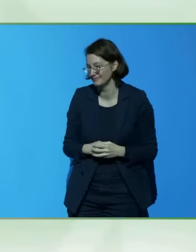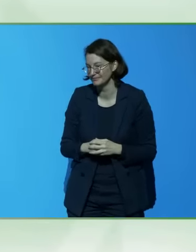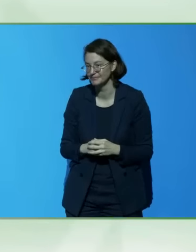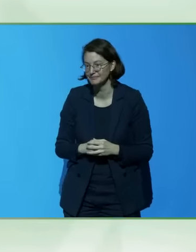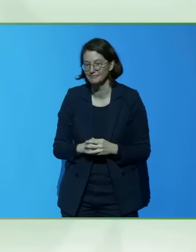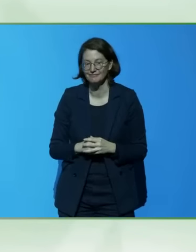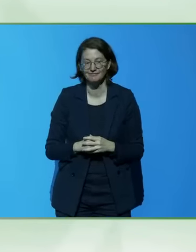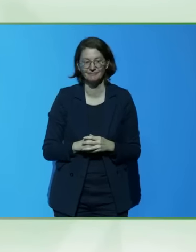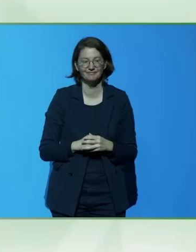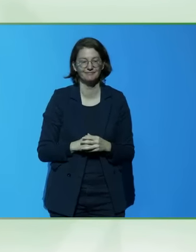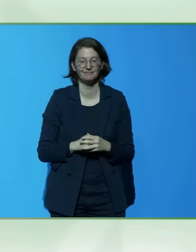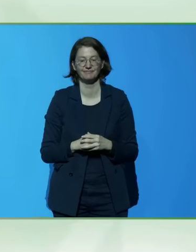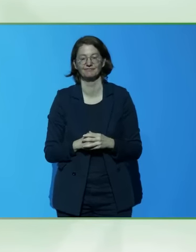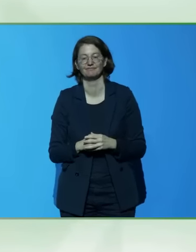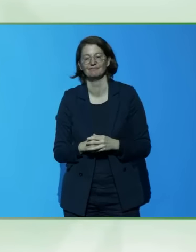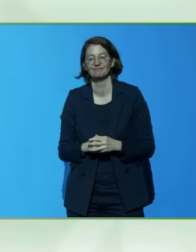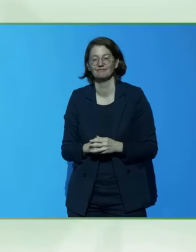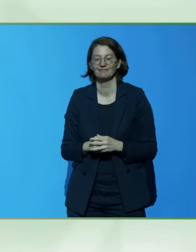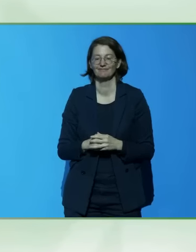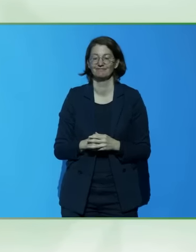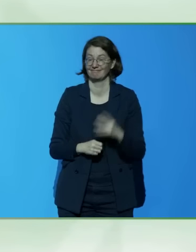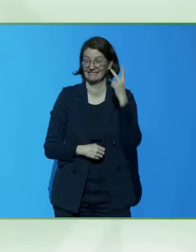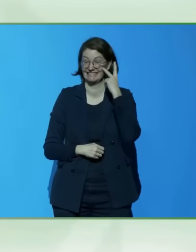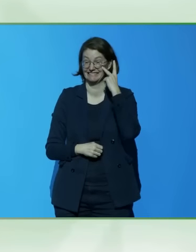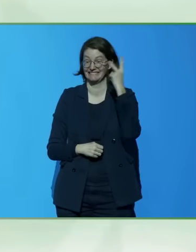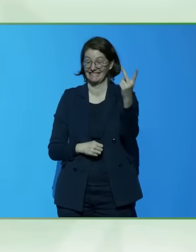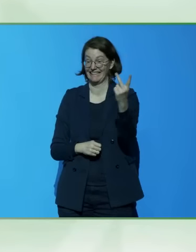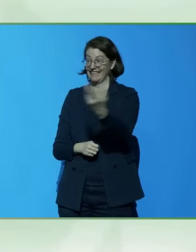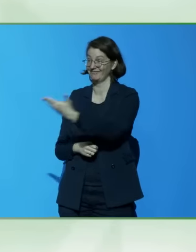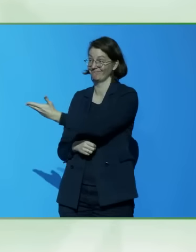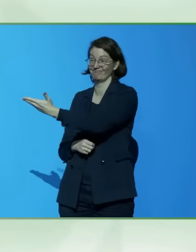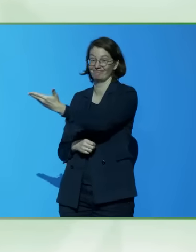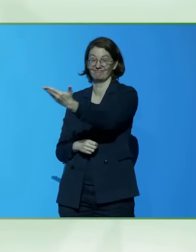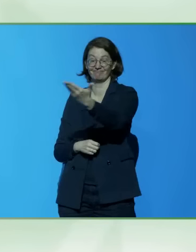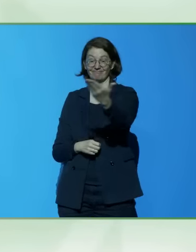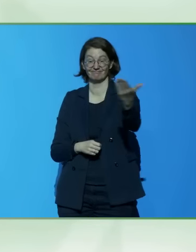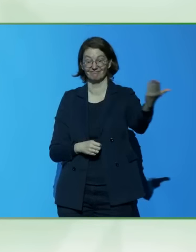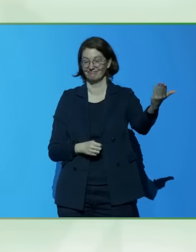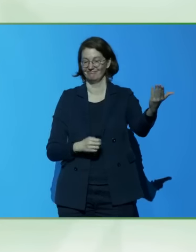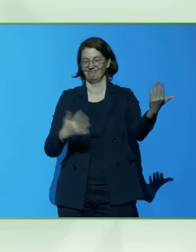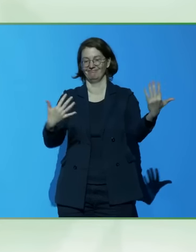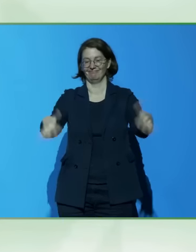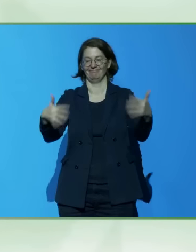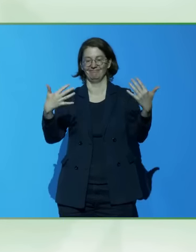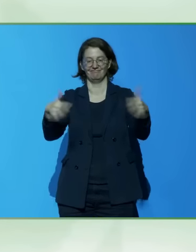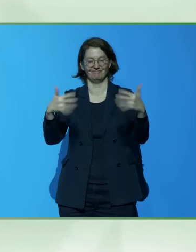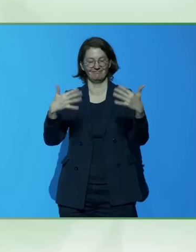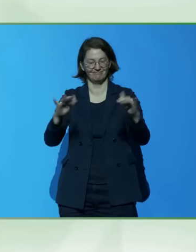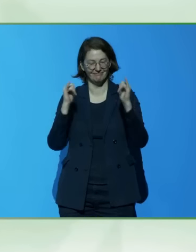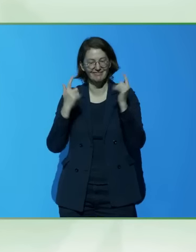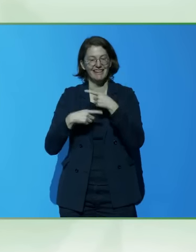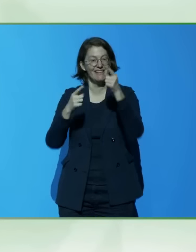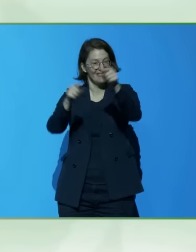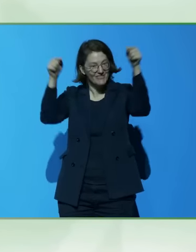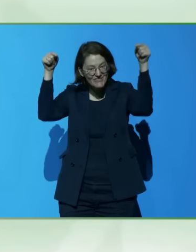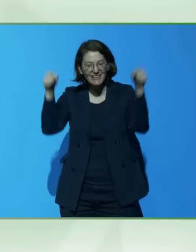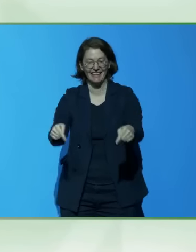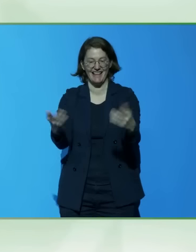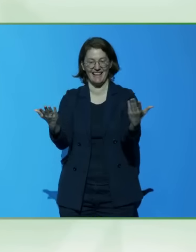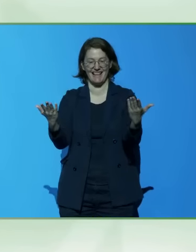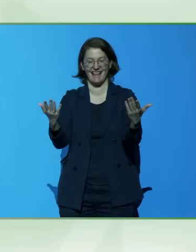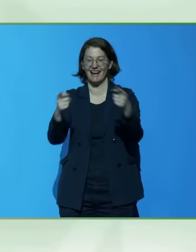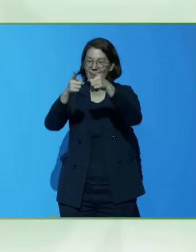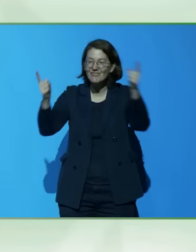But look around you. Yes, we mentioned you're here, you made the journey. But you know what? You didn't arrive at the